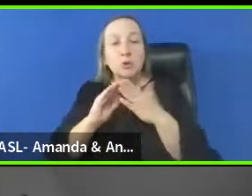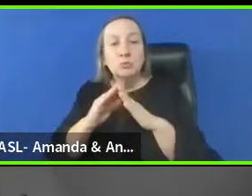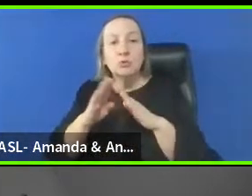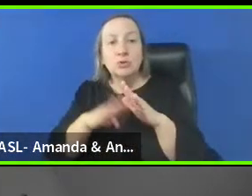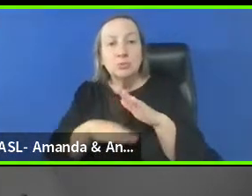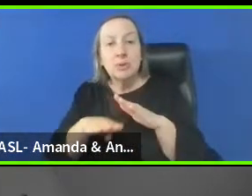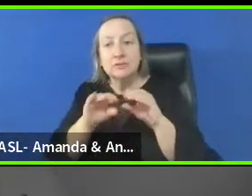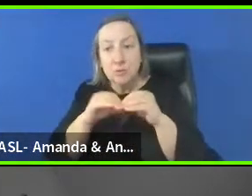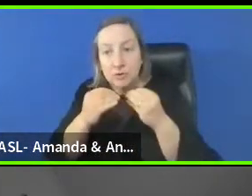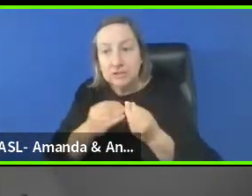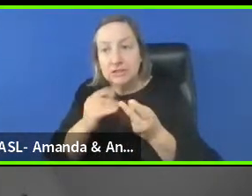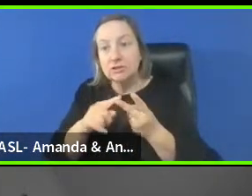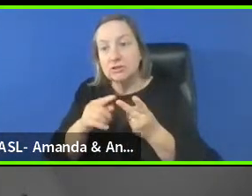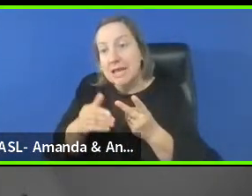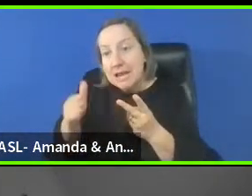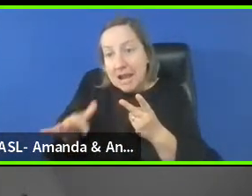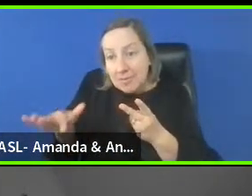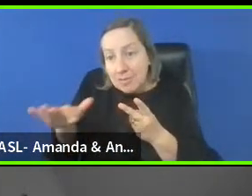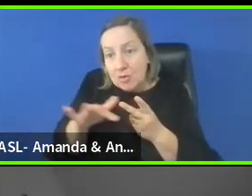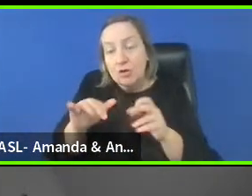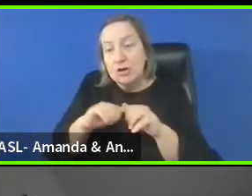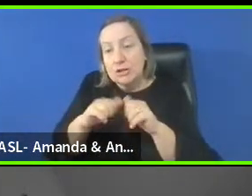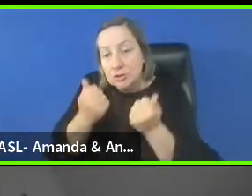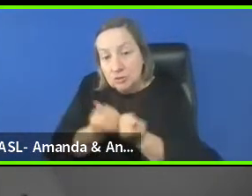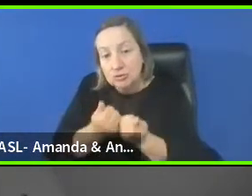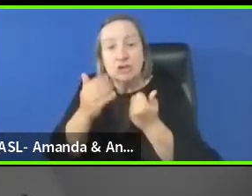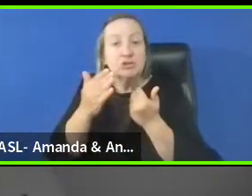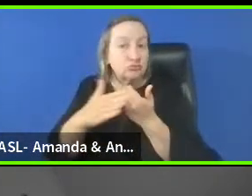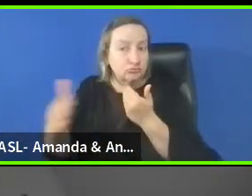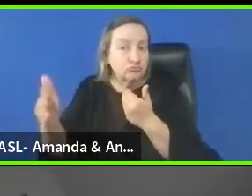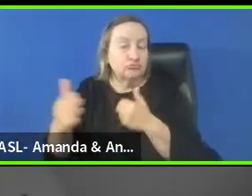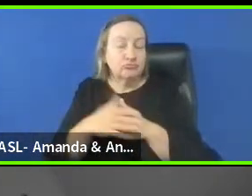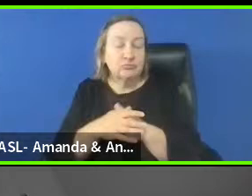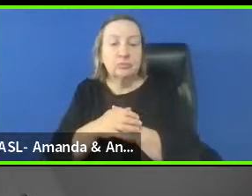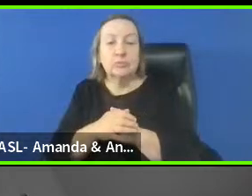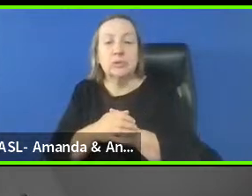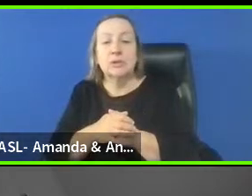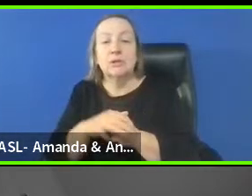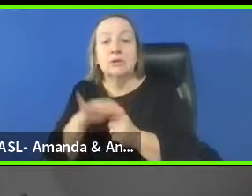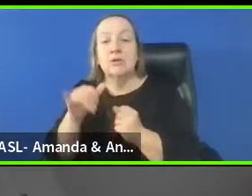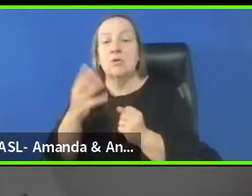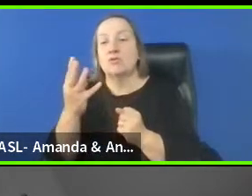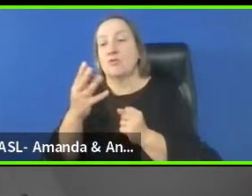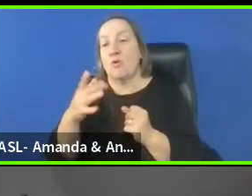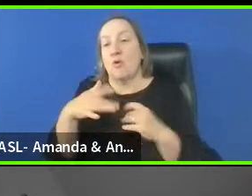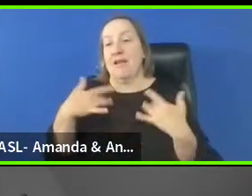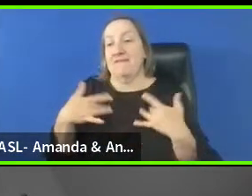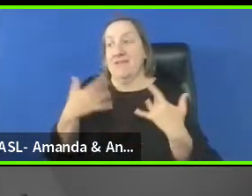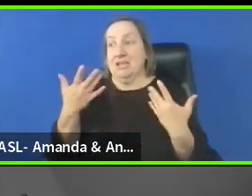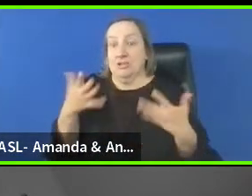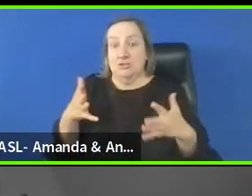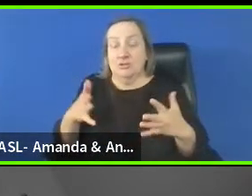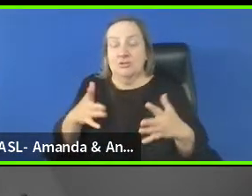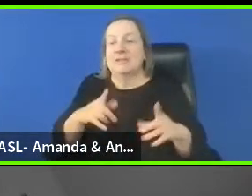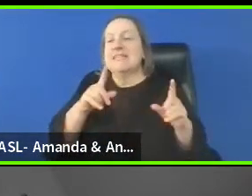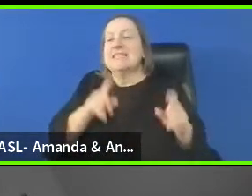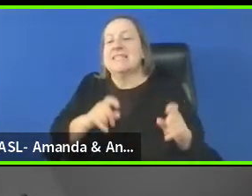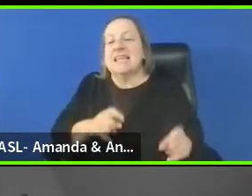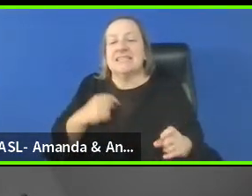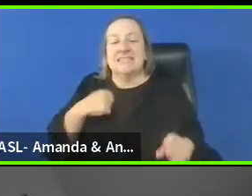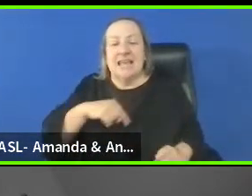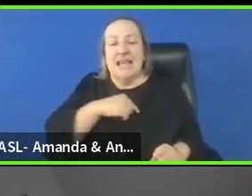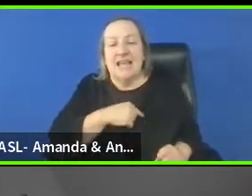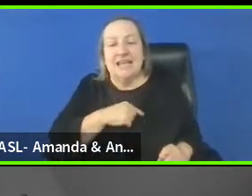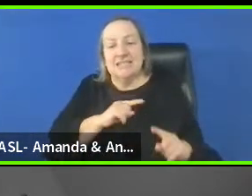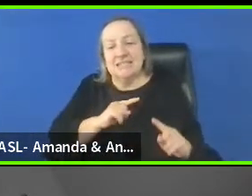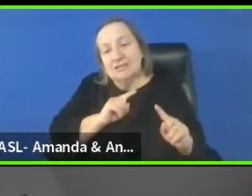organizations as well as neighborhood associations moving forward. These 4 events were kind of picked as to test pilot us being